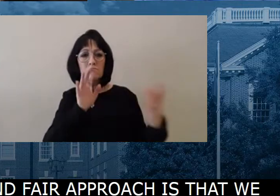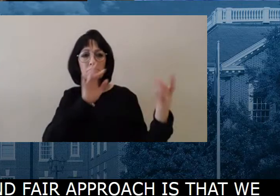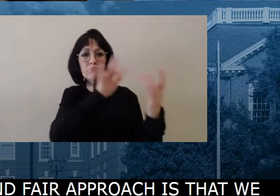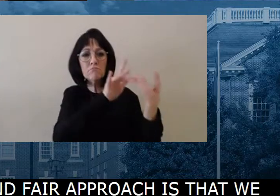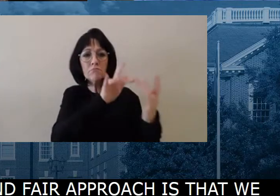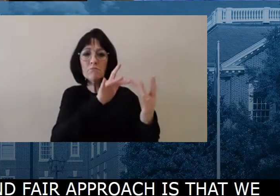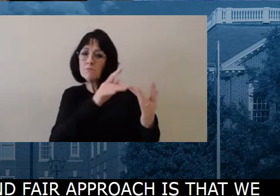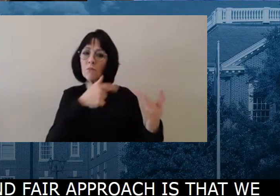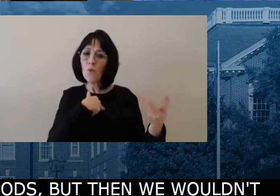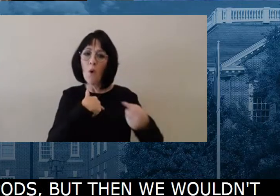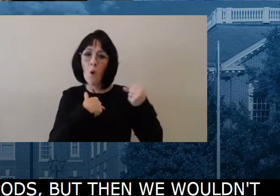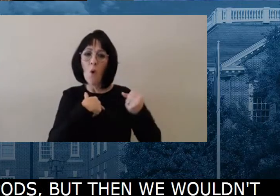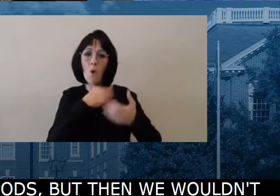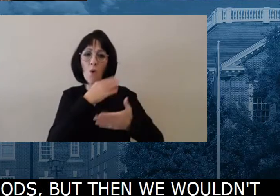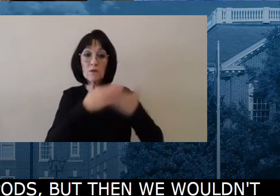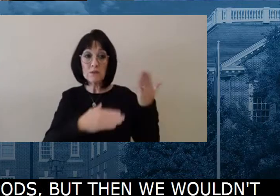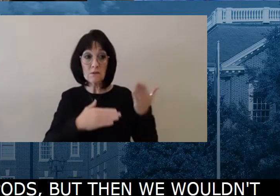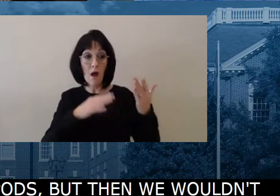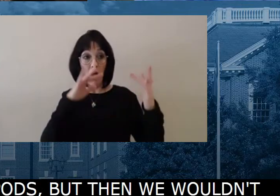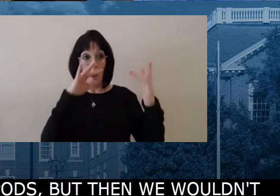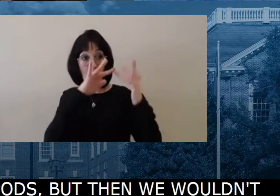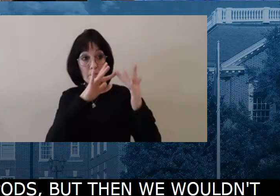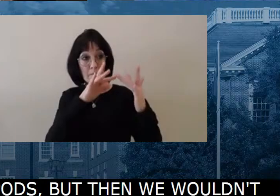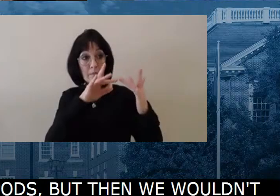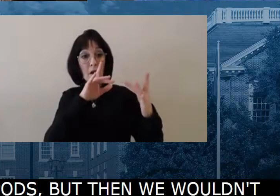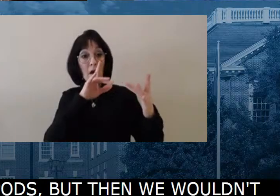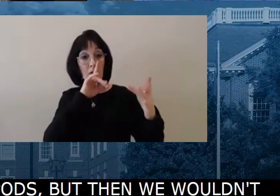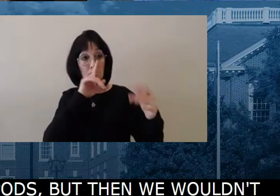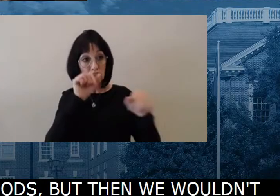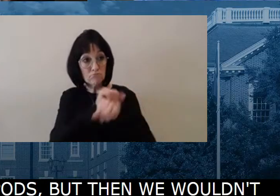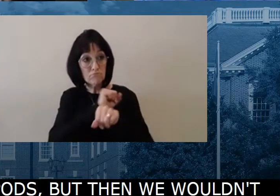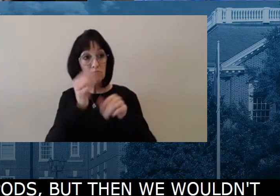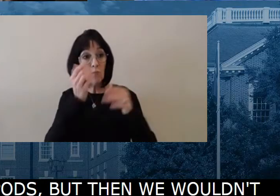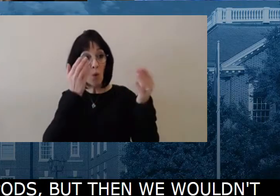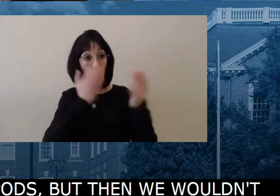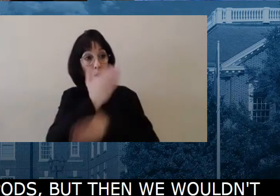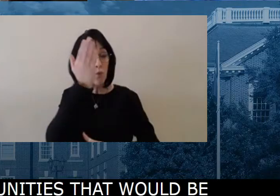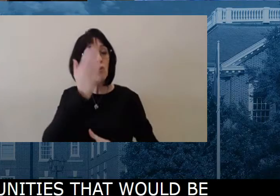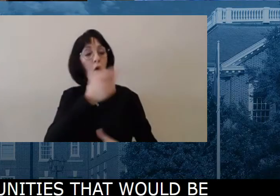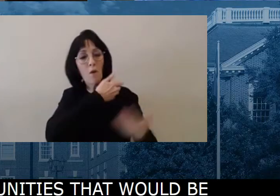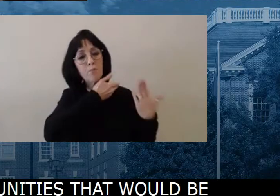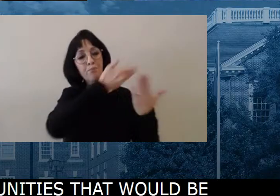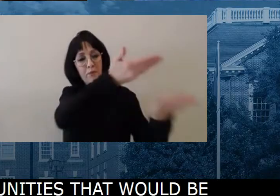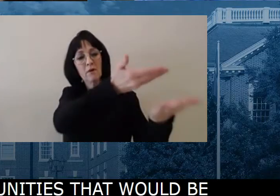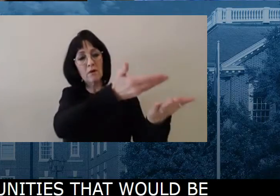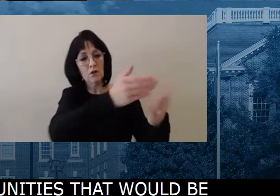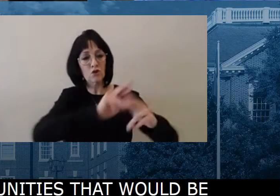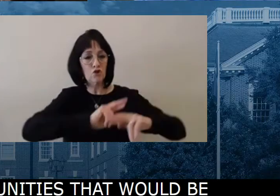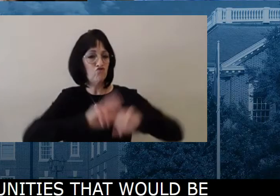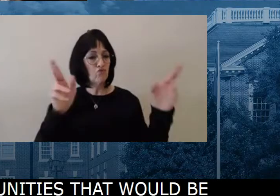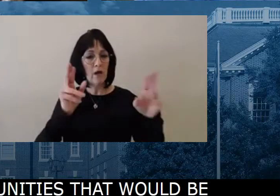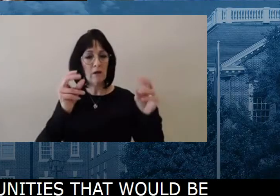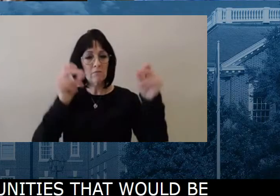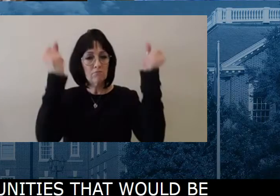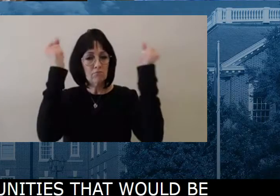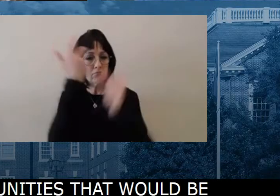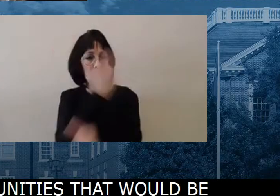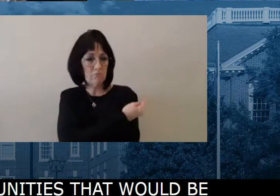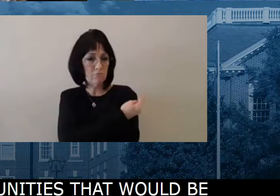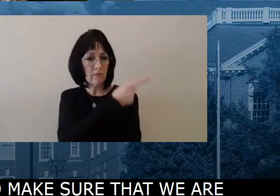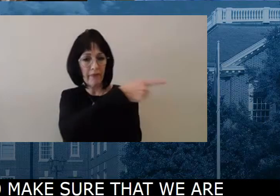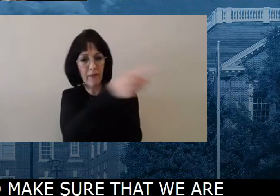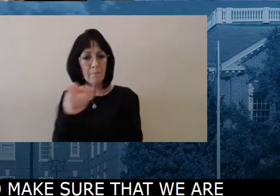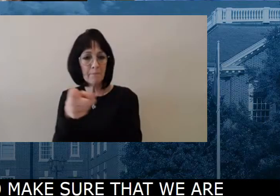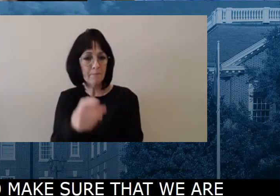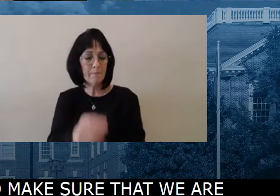these factors and make sure that we are addressing the vaccine equity concerns that we have at the same time.